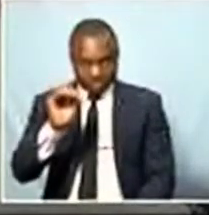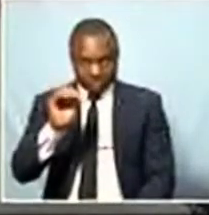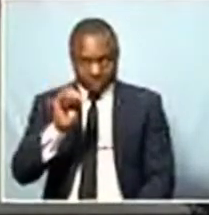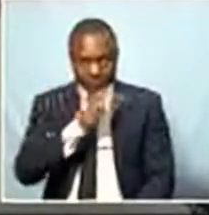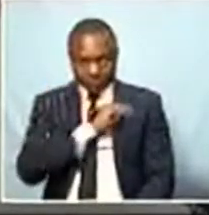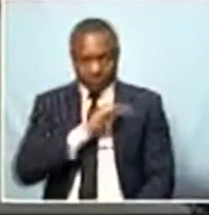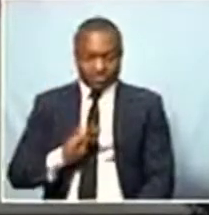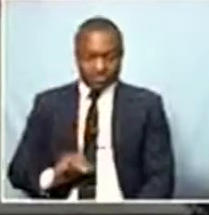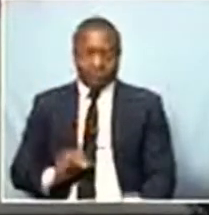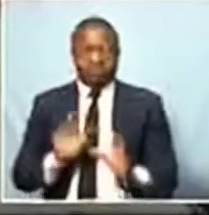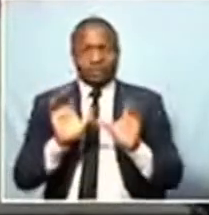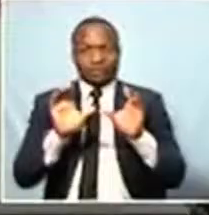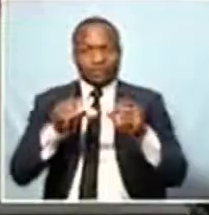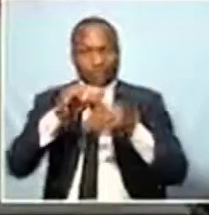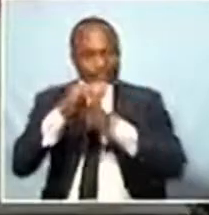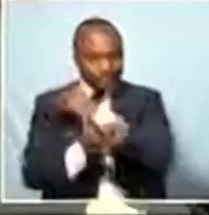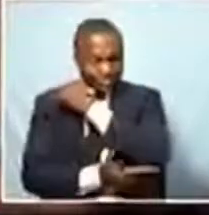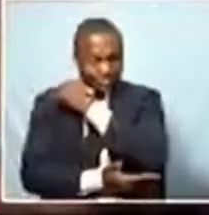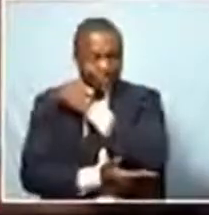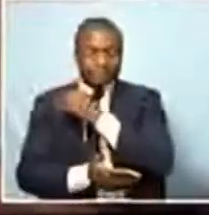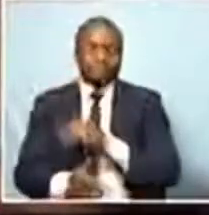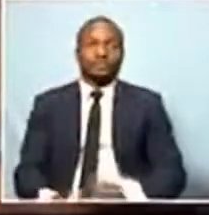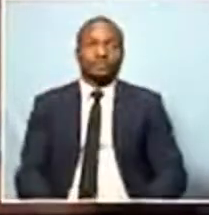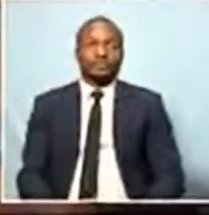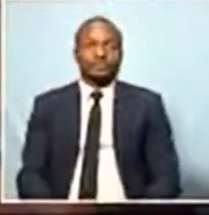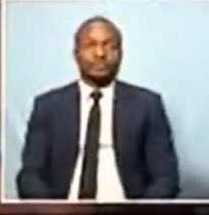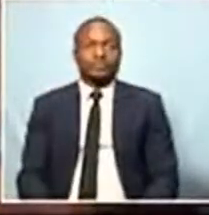of this committee. You're welcome.